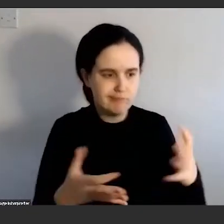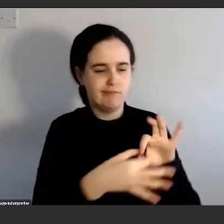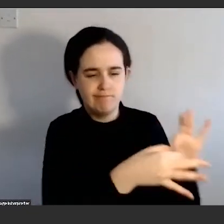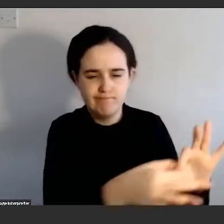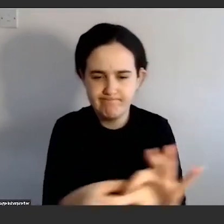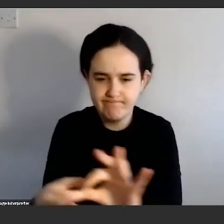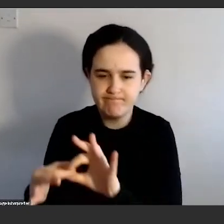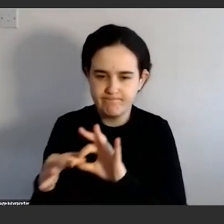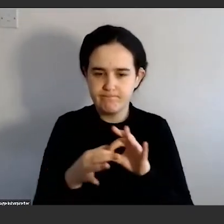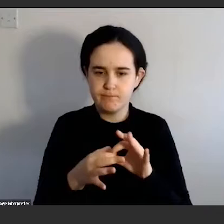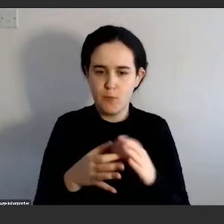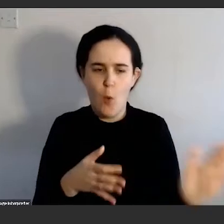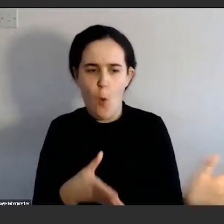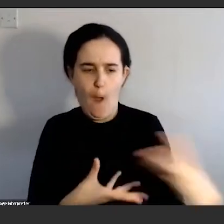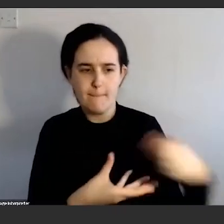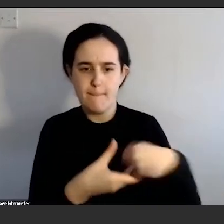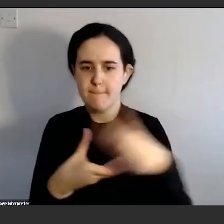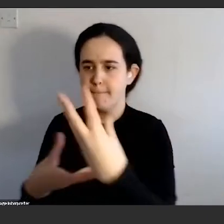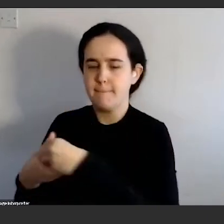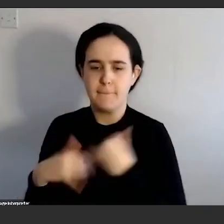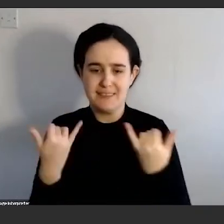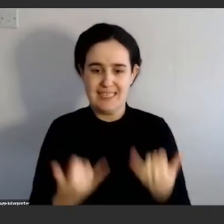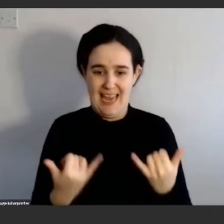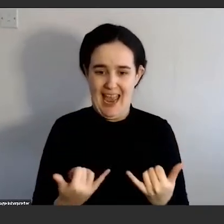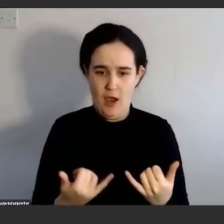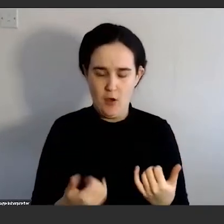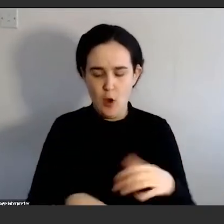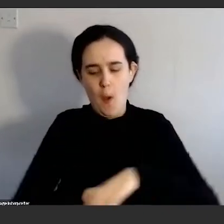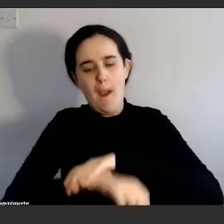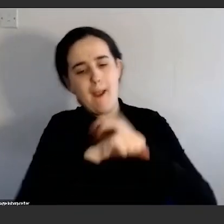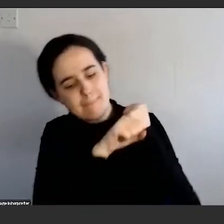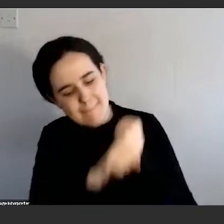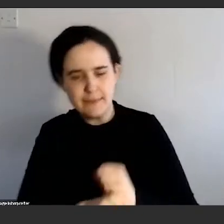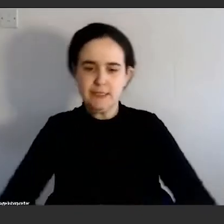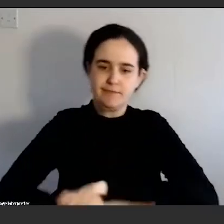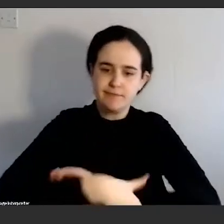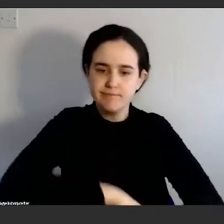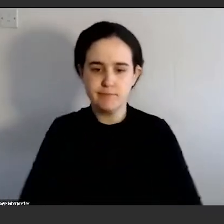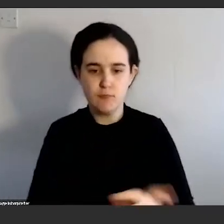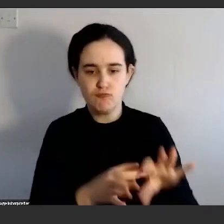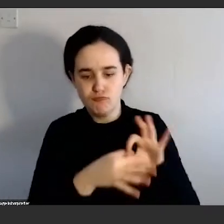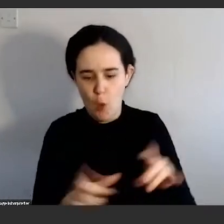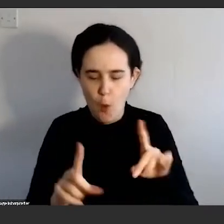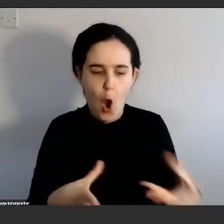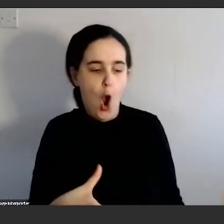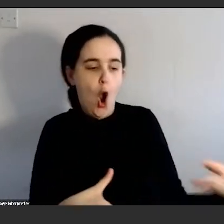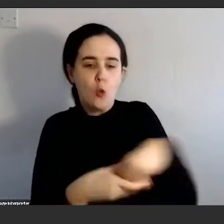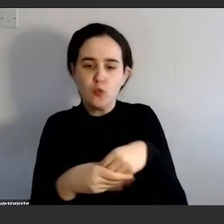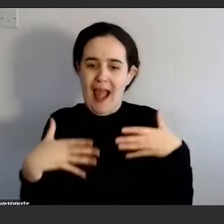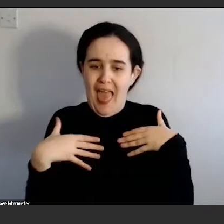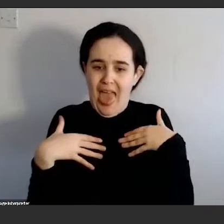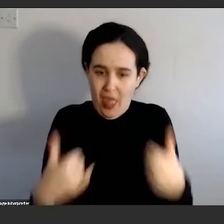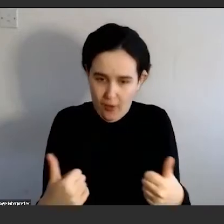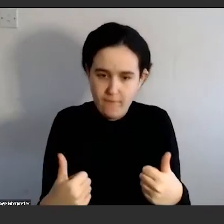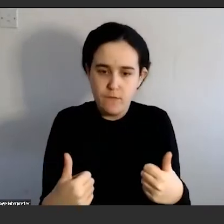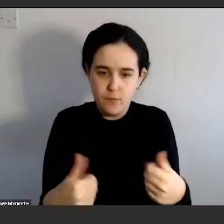to inclusive health and in other areas as well. We need to join forces to raise the bar and